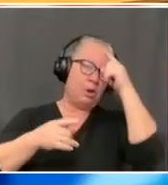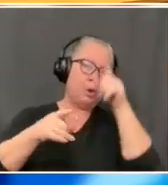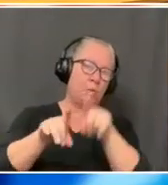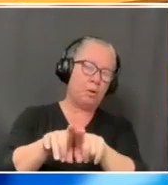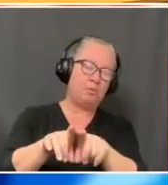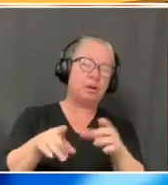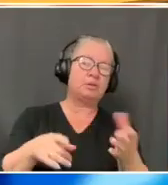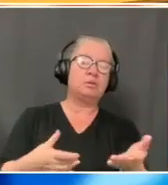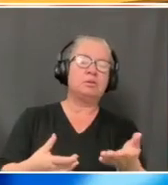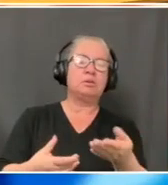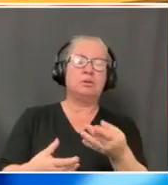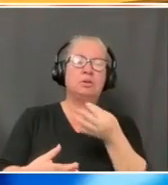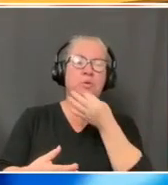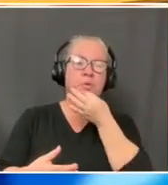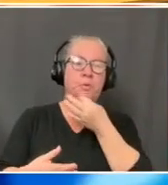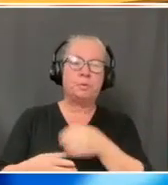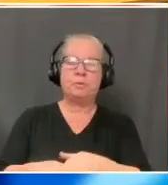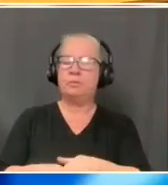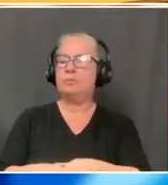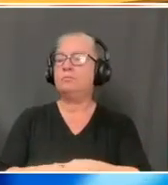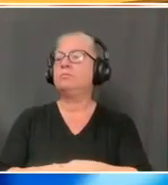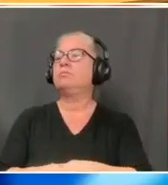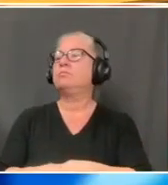for a few moments.